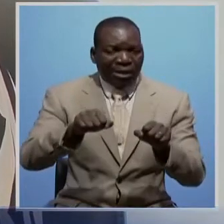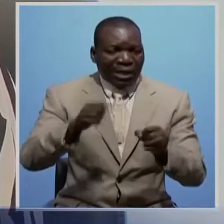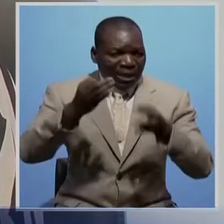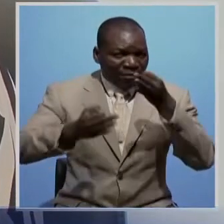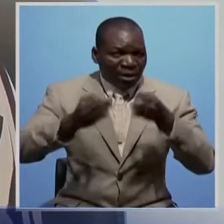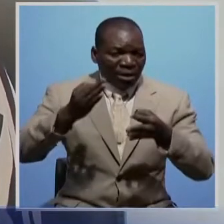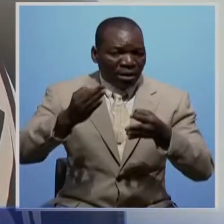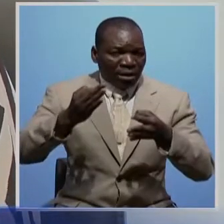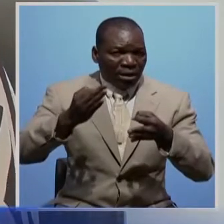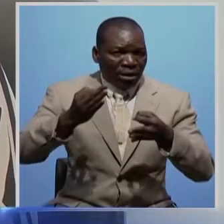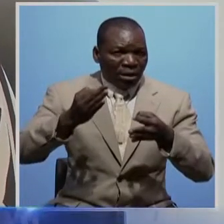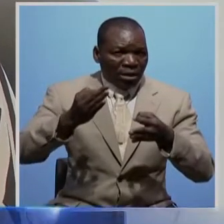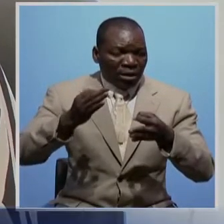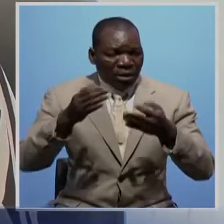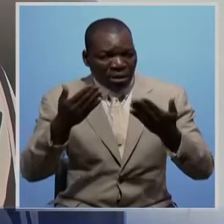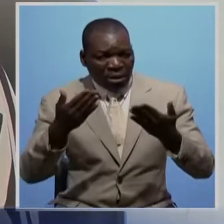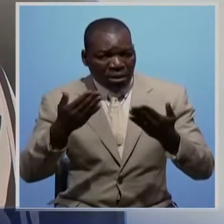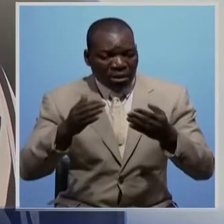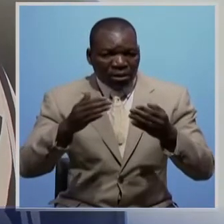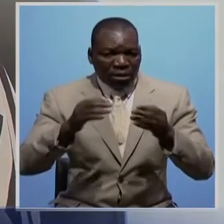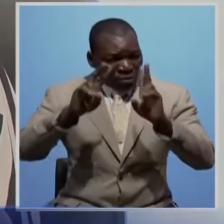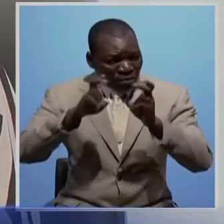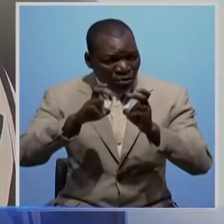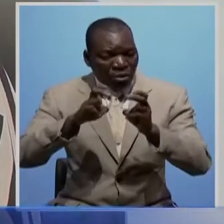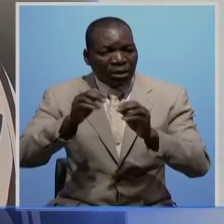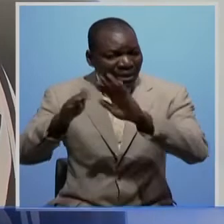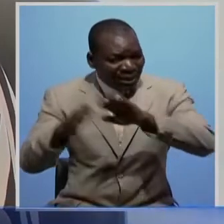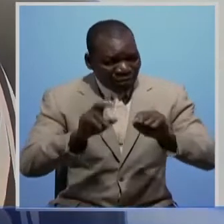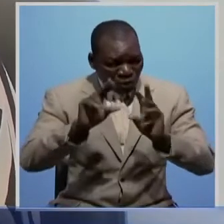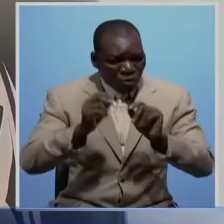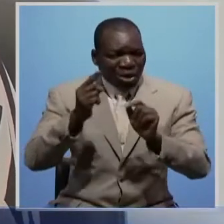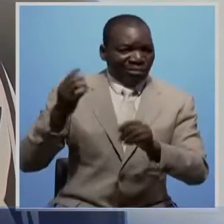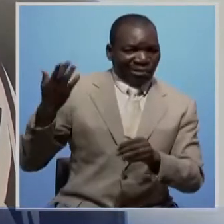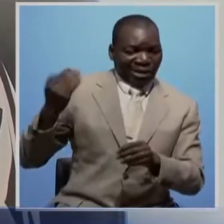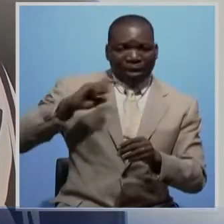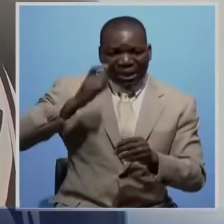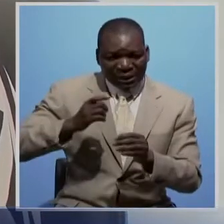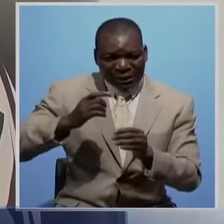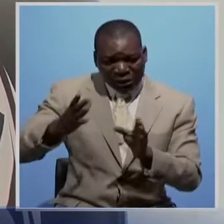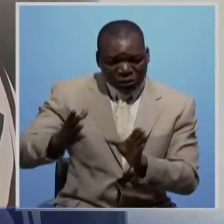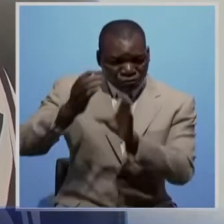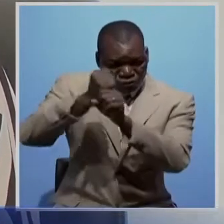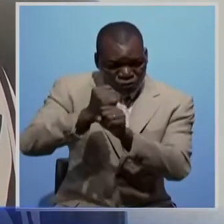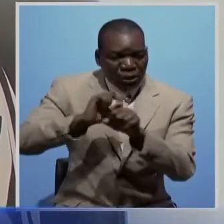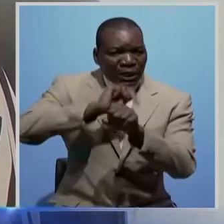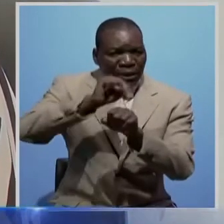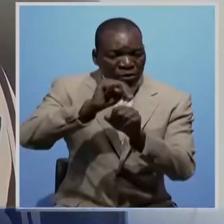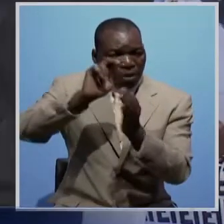if the principle of leaving no one behind is well integrated into national development